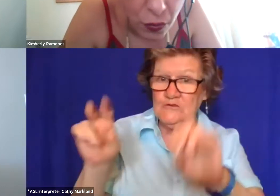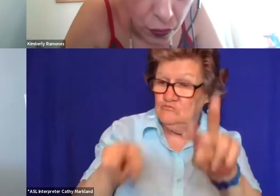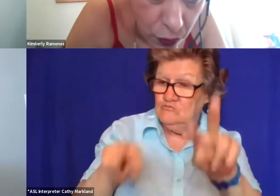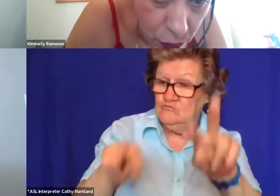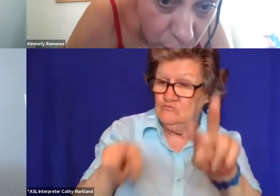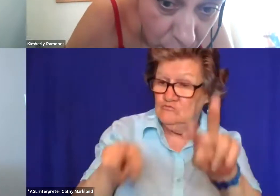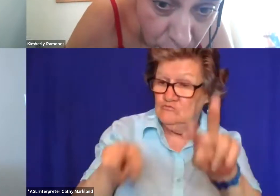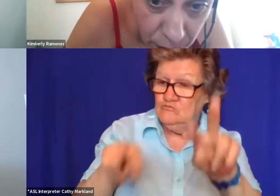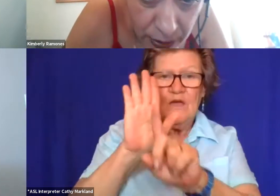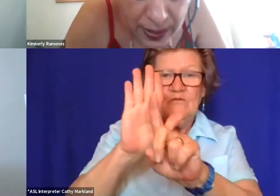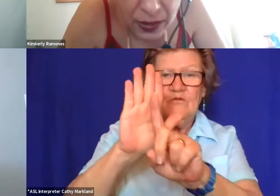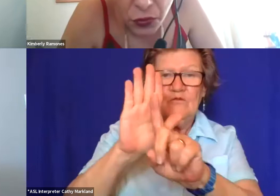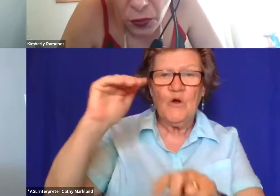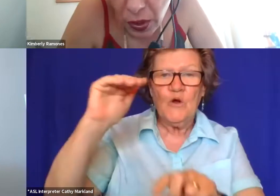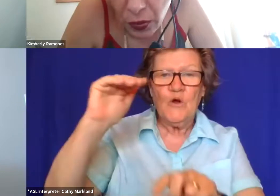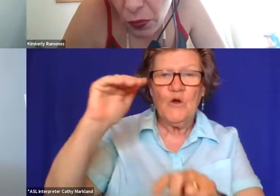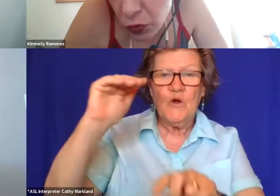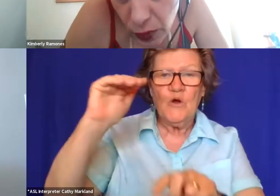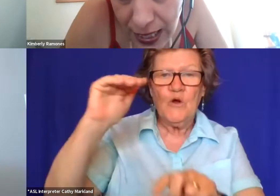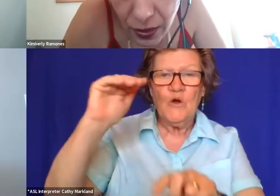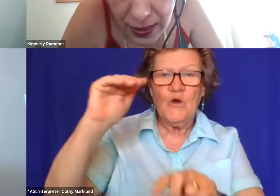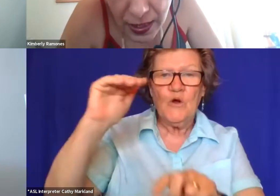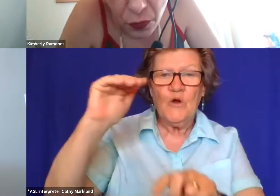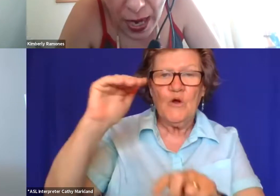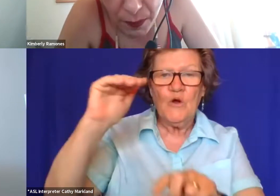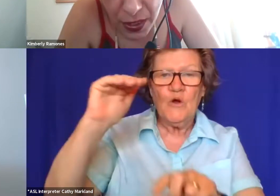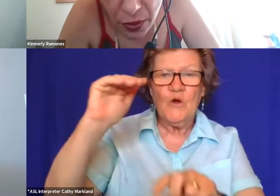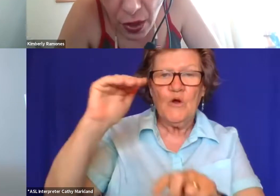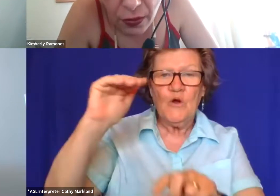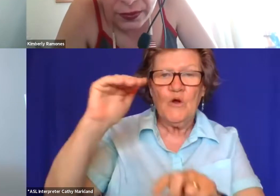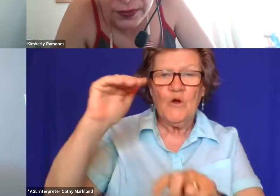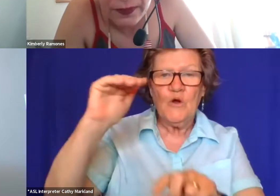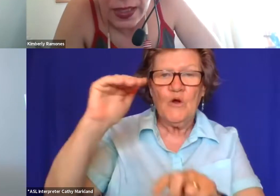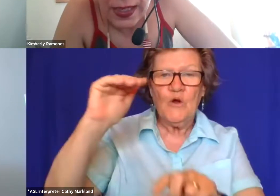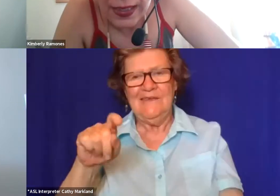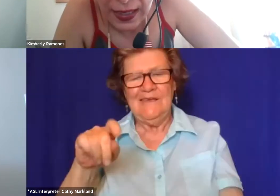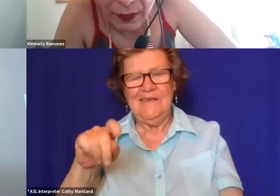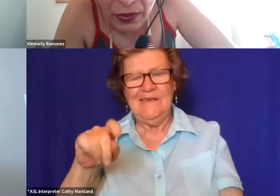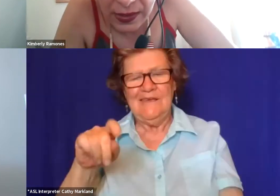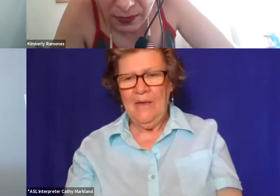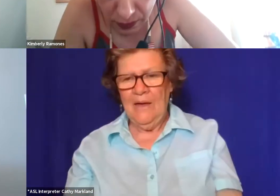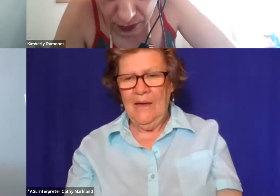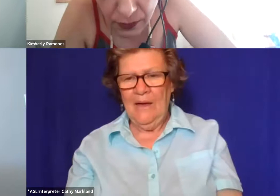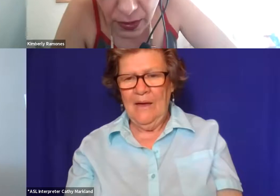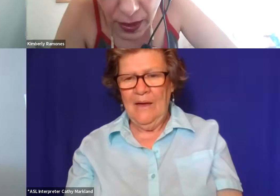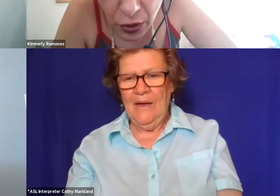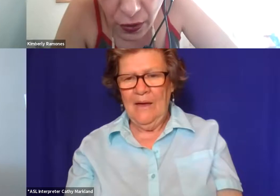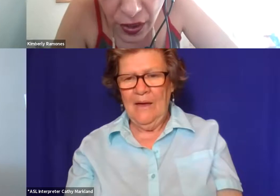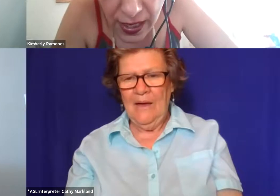or in this case, grandchild, requires an IEP. You know, we want to acknowledge also it's been a